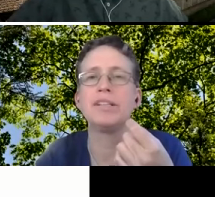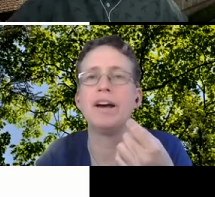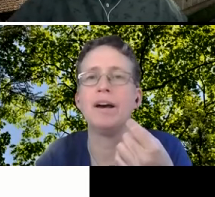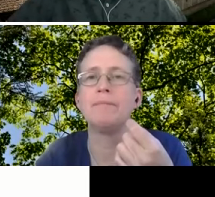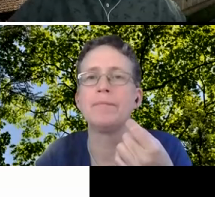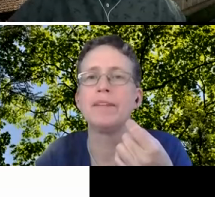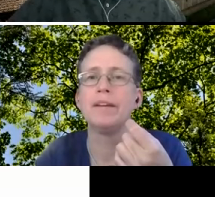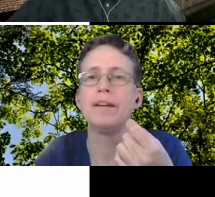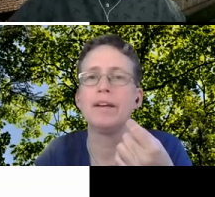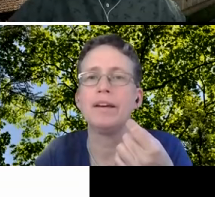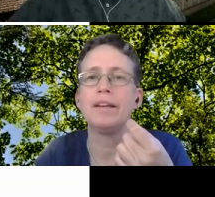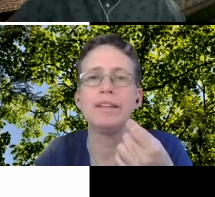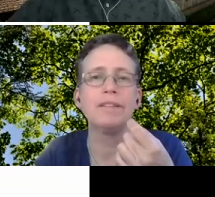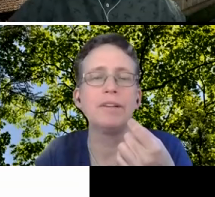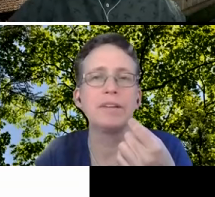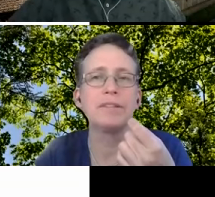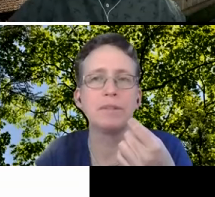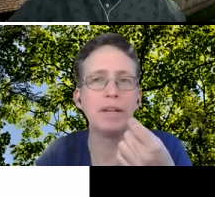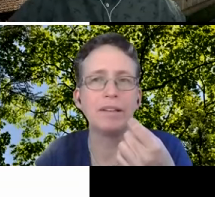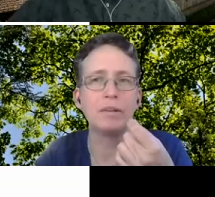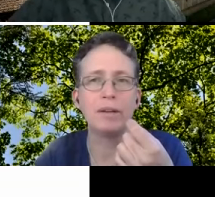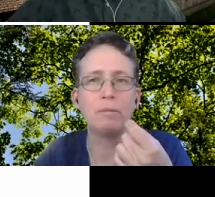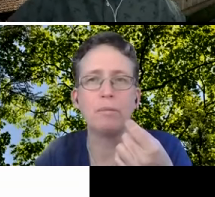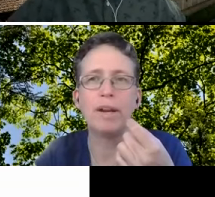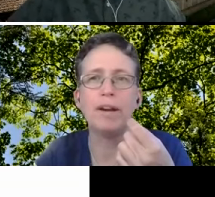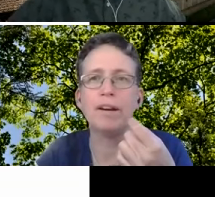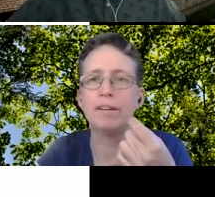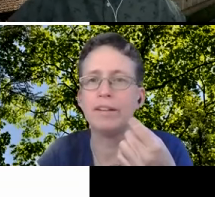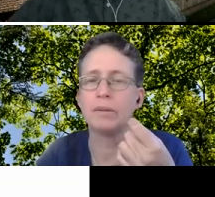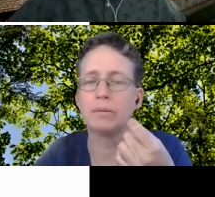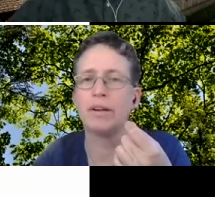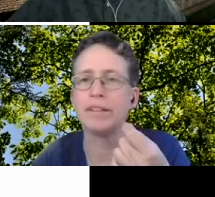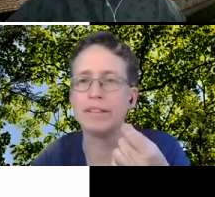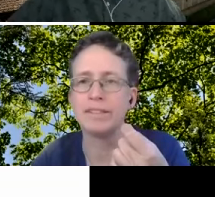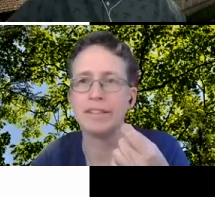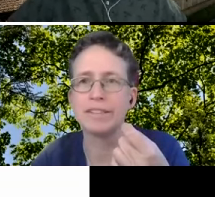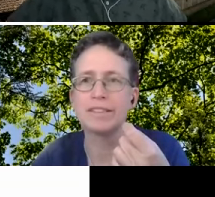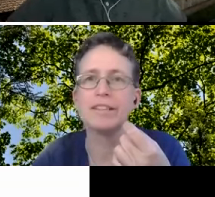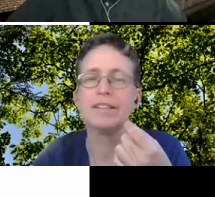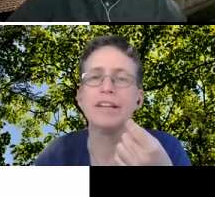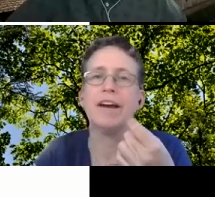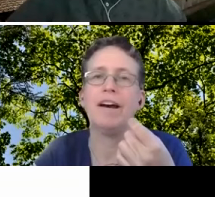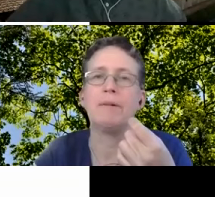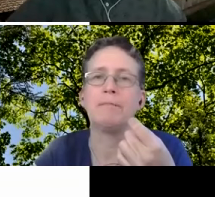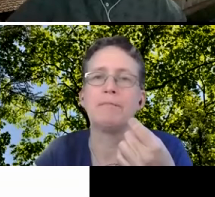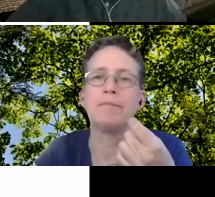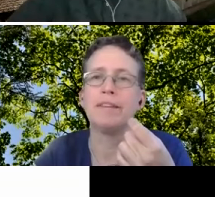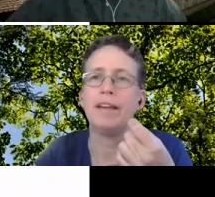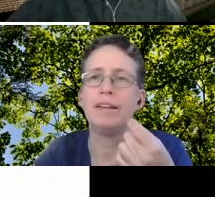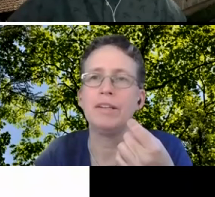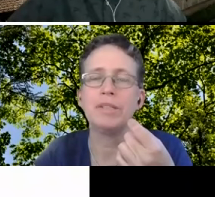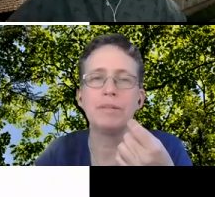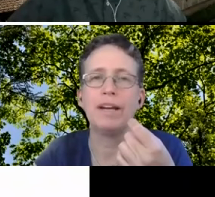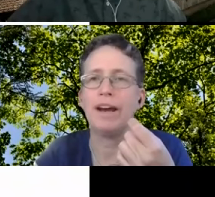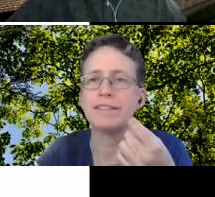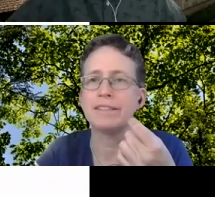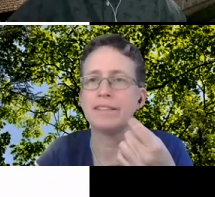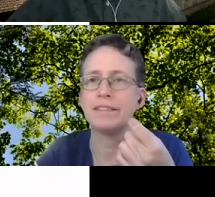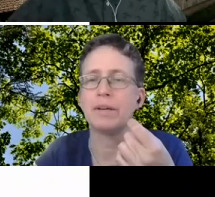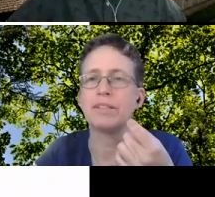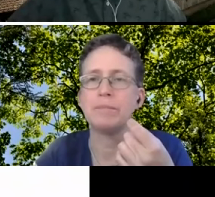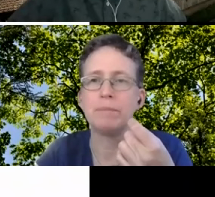image, think for yourselves for a minute, like where in the world is this? And usually when I